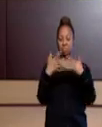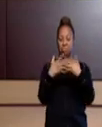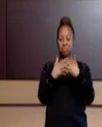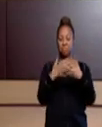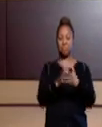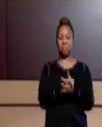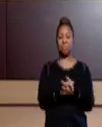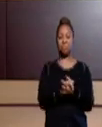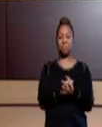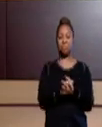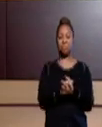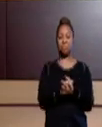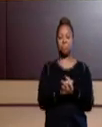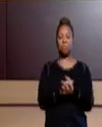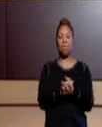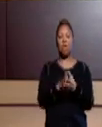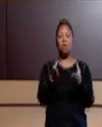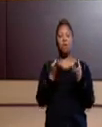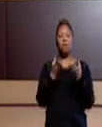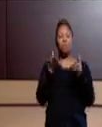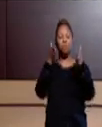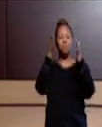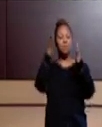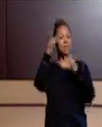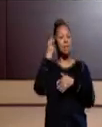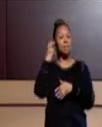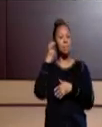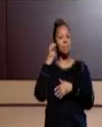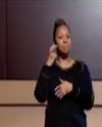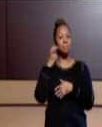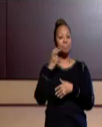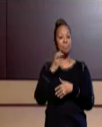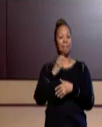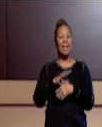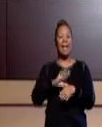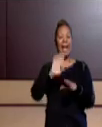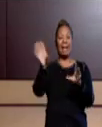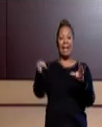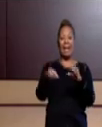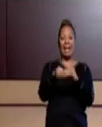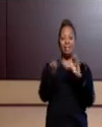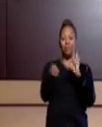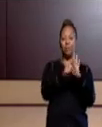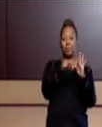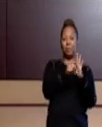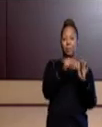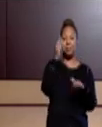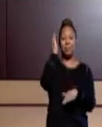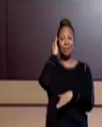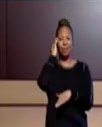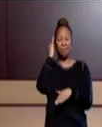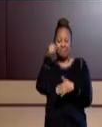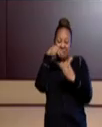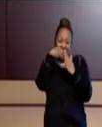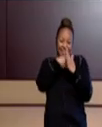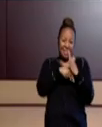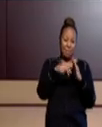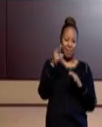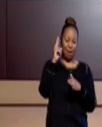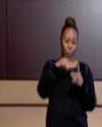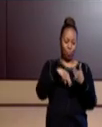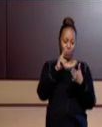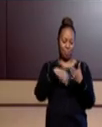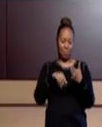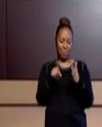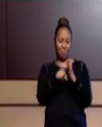right. got to do it. So, guys, I want you to hear me. I can back all of this up with scripture if you want me to, because I know some of y'all are deep. I'm reading some of